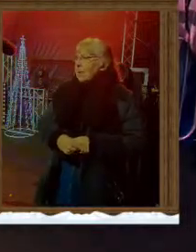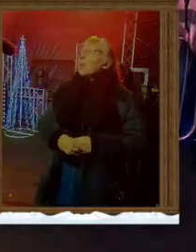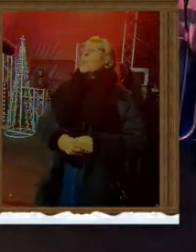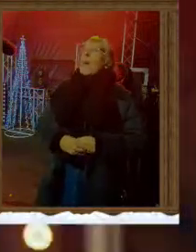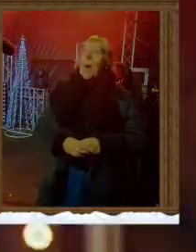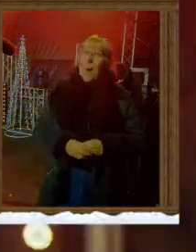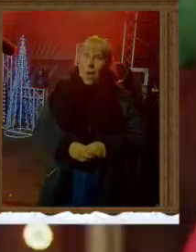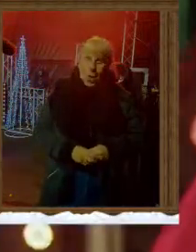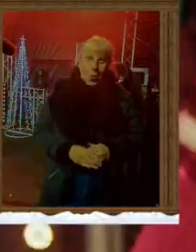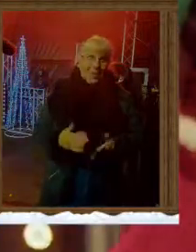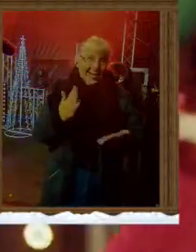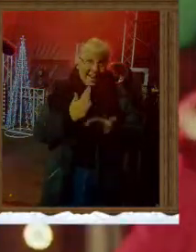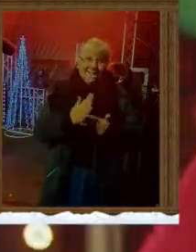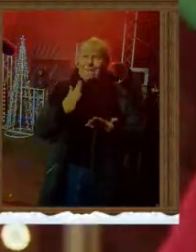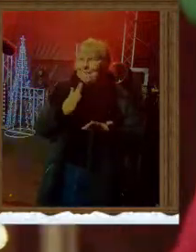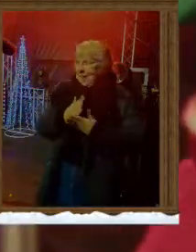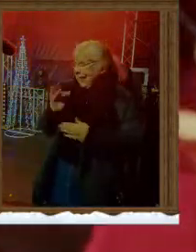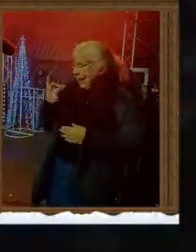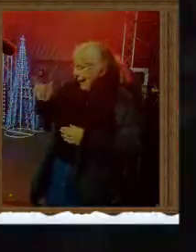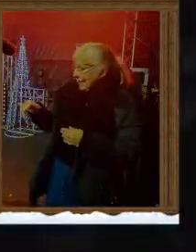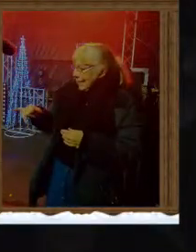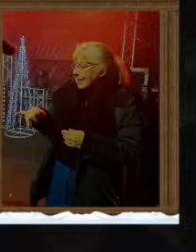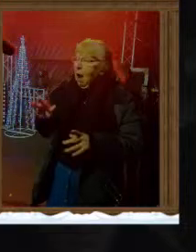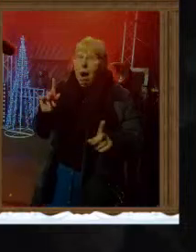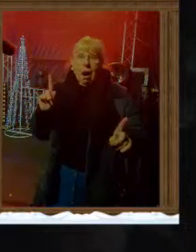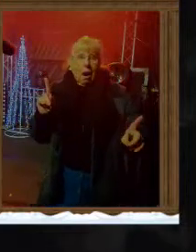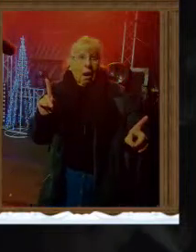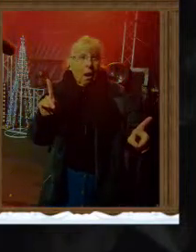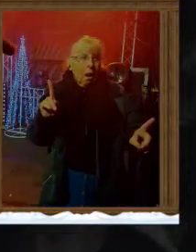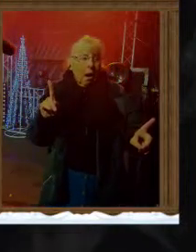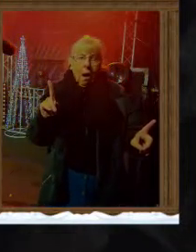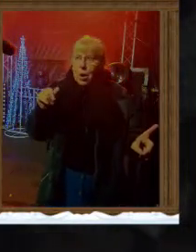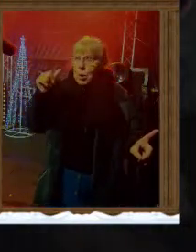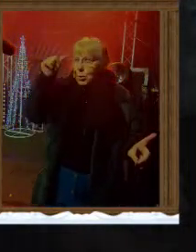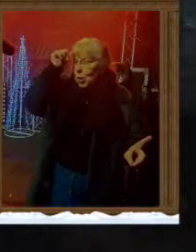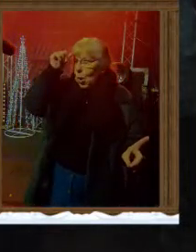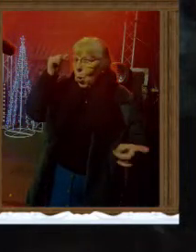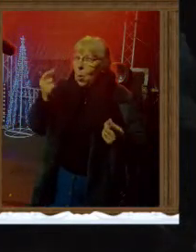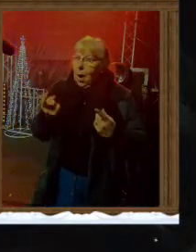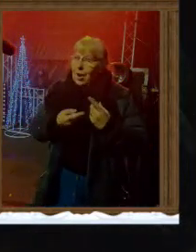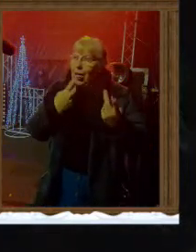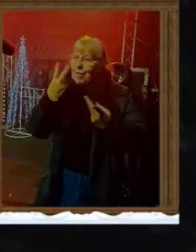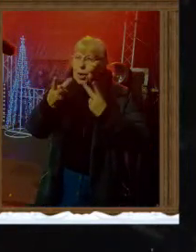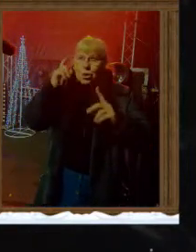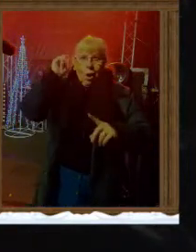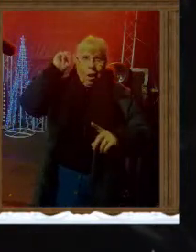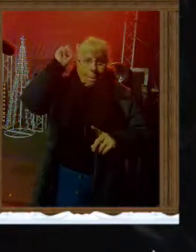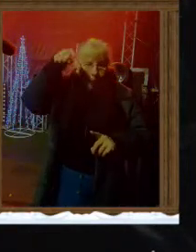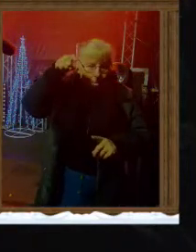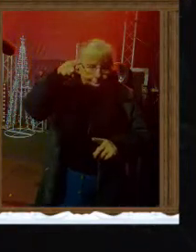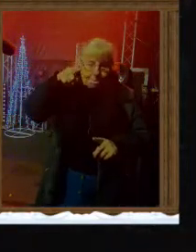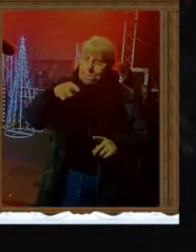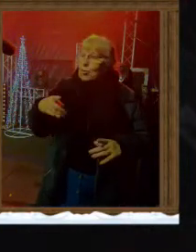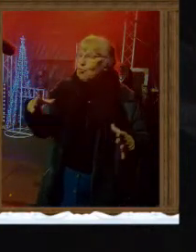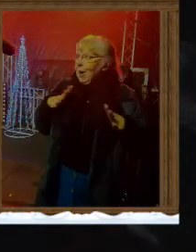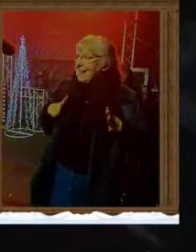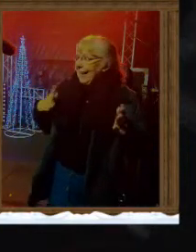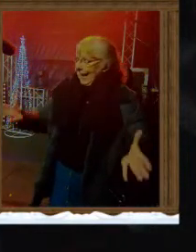Yeah. Ooh, he really did, didn't he? You know what? That gives me an idea for a song. Hit it.